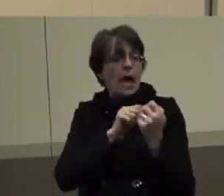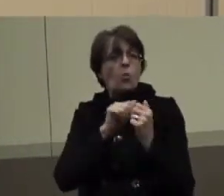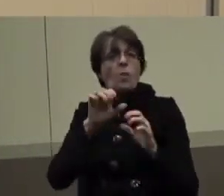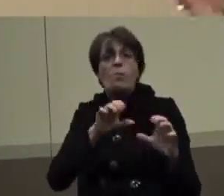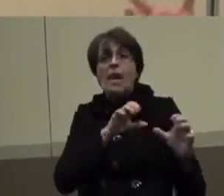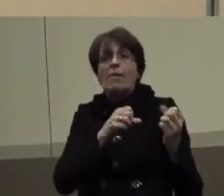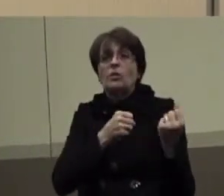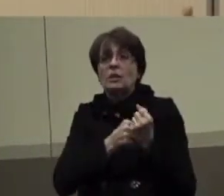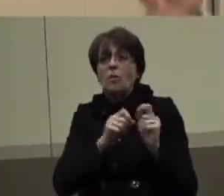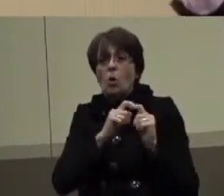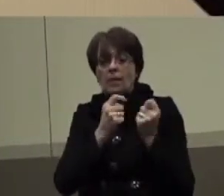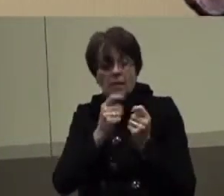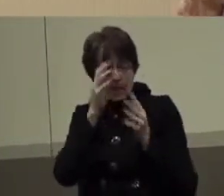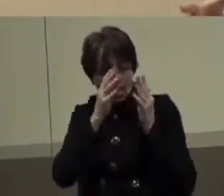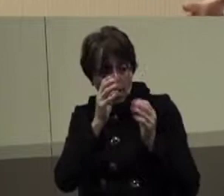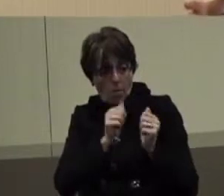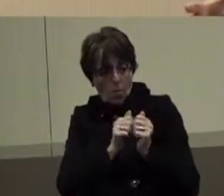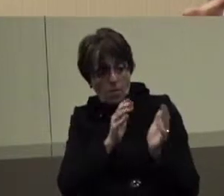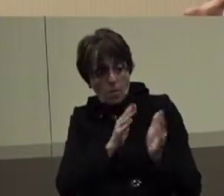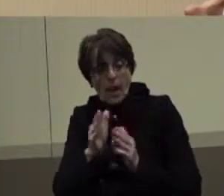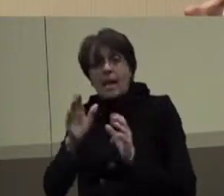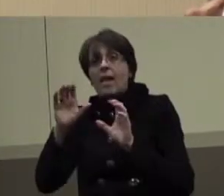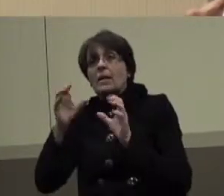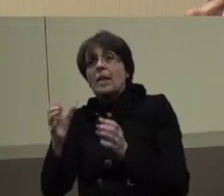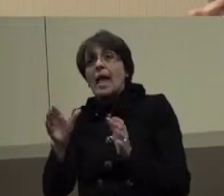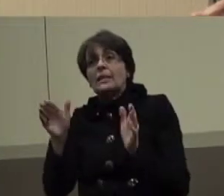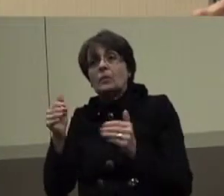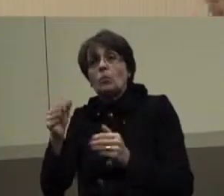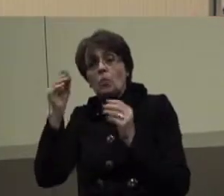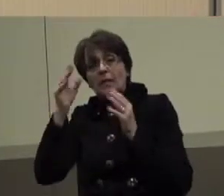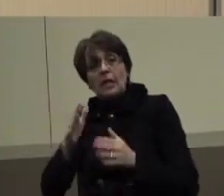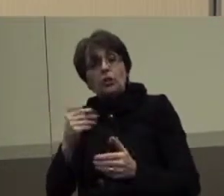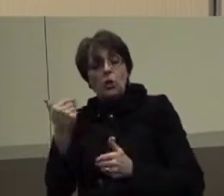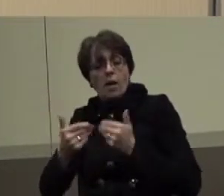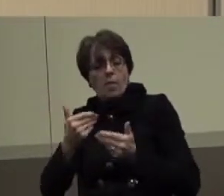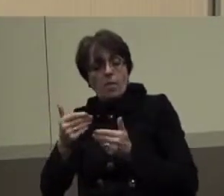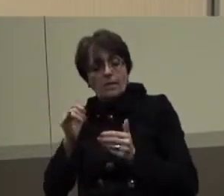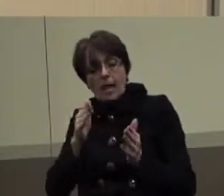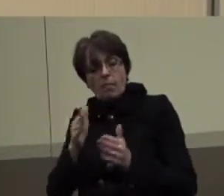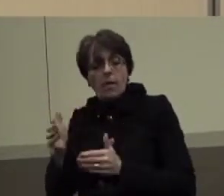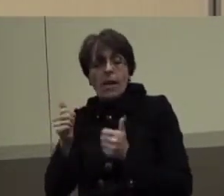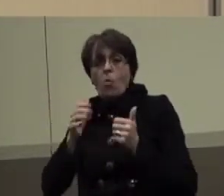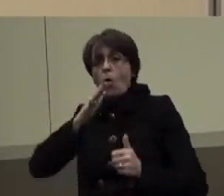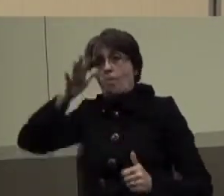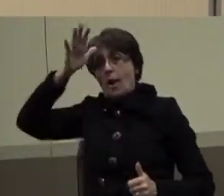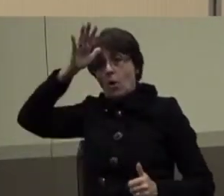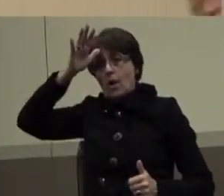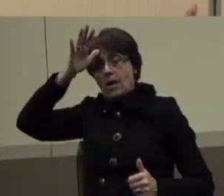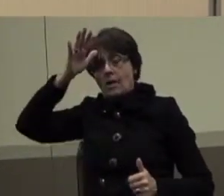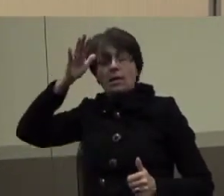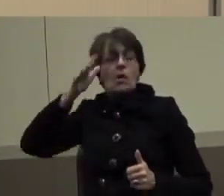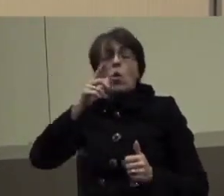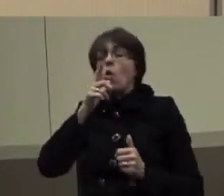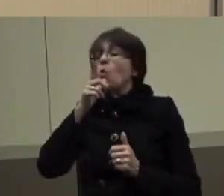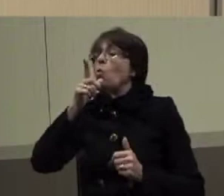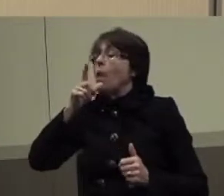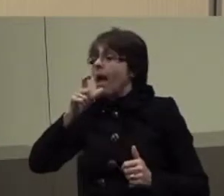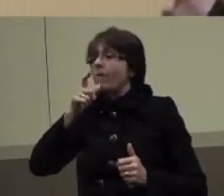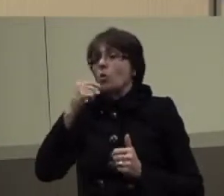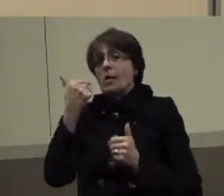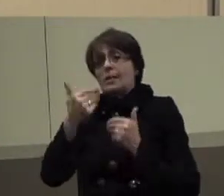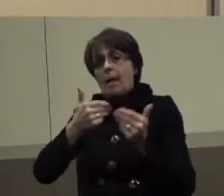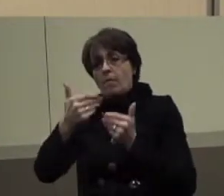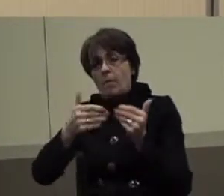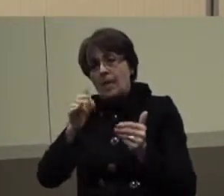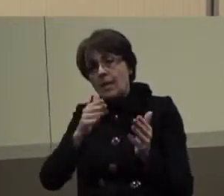team and you come up with a plan, and a classroom teacher is implementing that plan, or a parent is implementing that plan, whoever's implementing it,